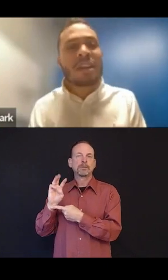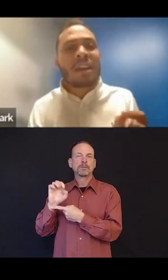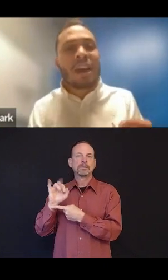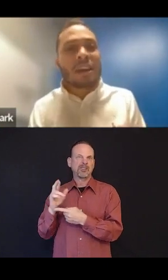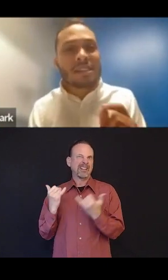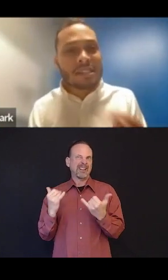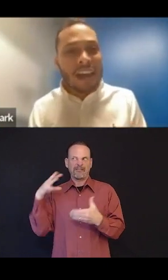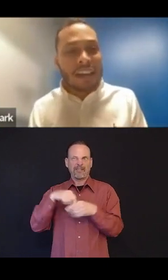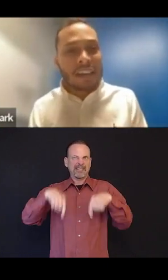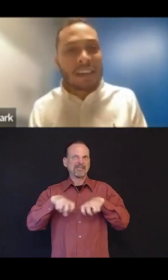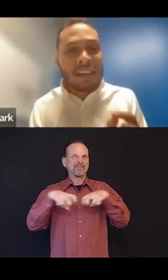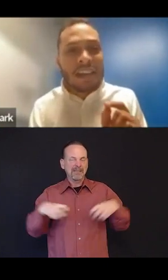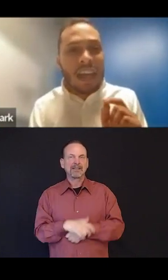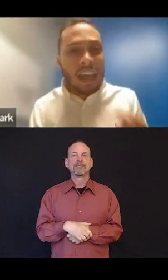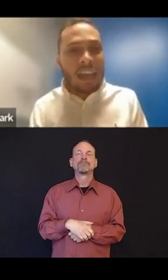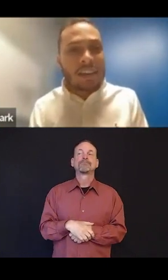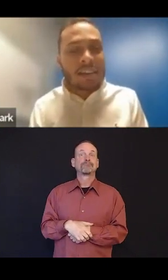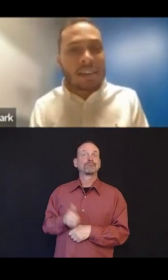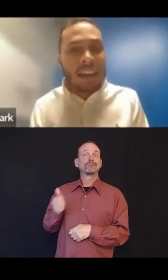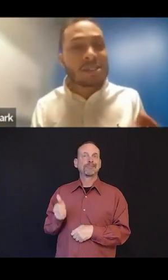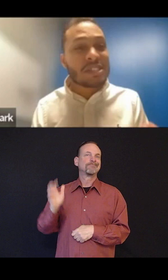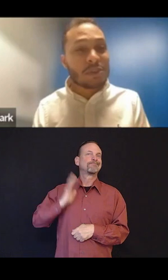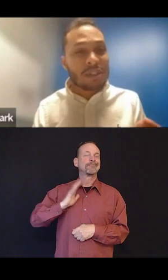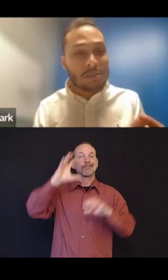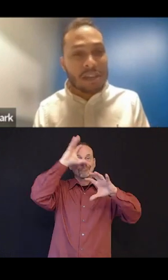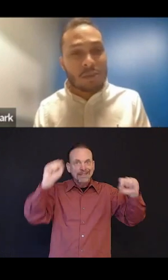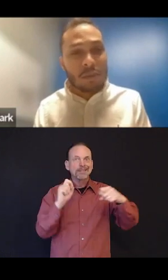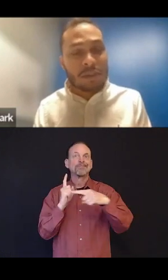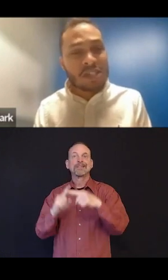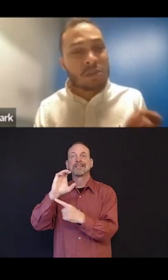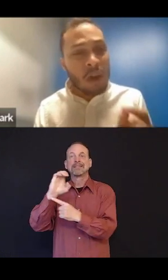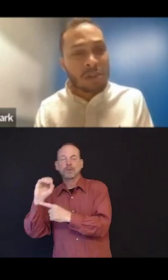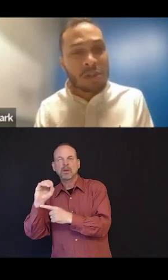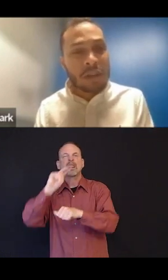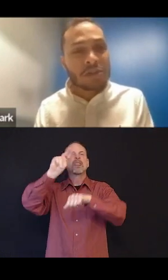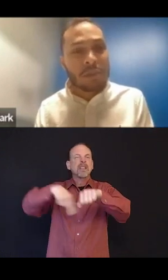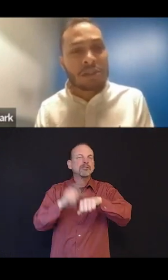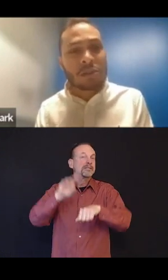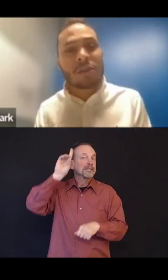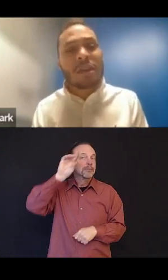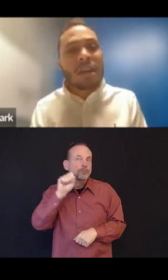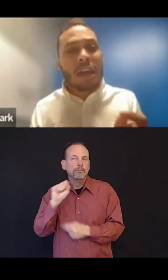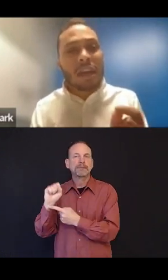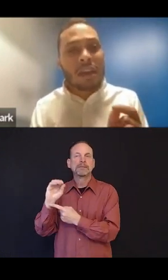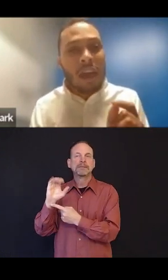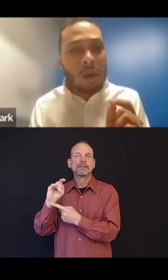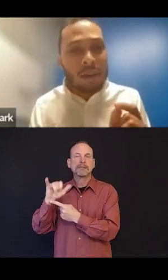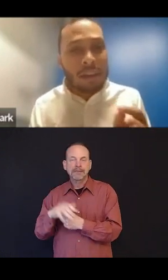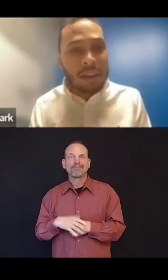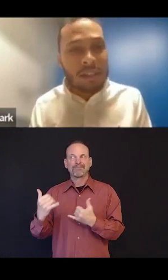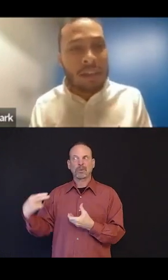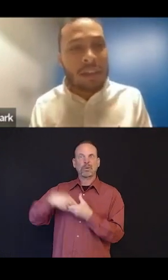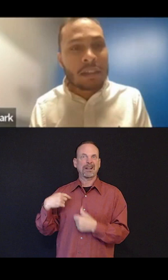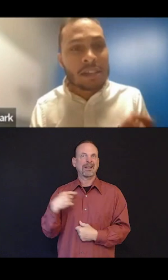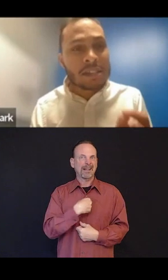Syndrome Society, and now she's doing this amazing work with us. She was also instrumental in